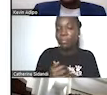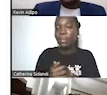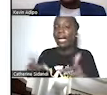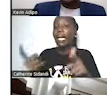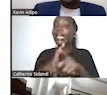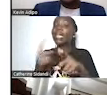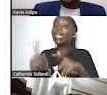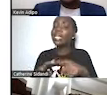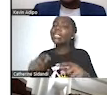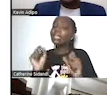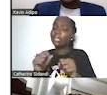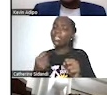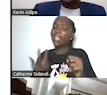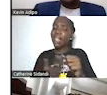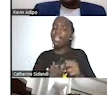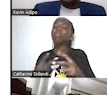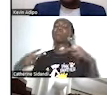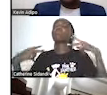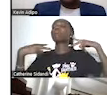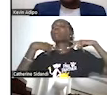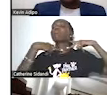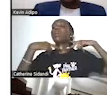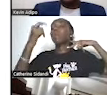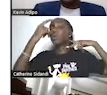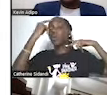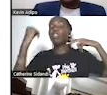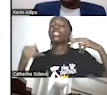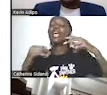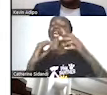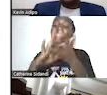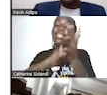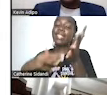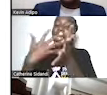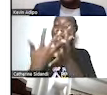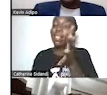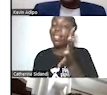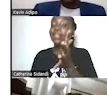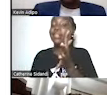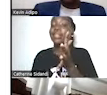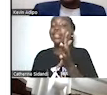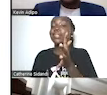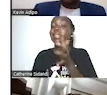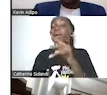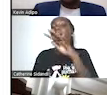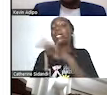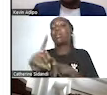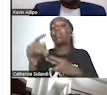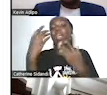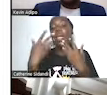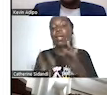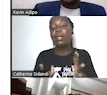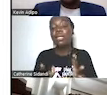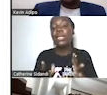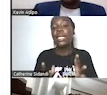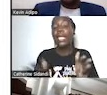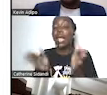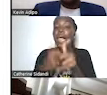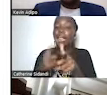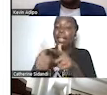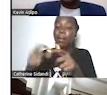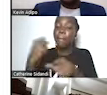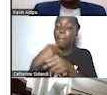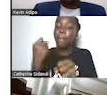are currently captive because of internet that has come in with all things that we look up to, and they make them exciting